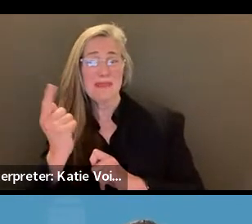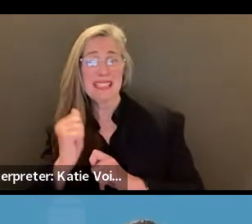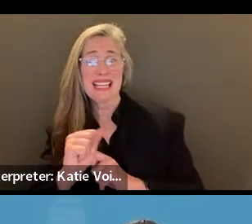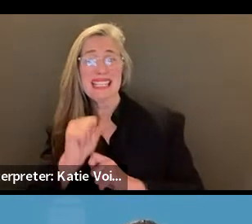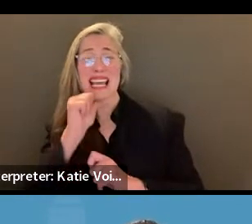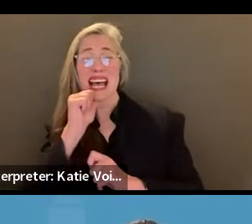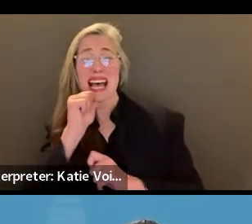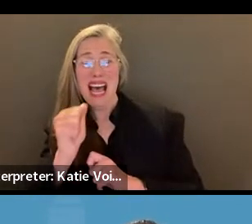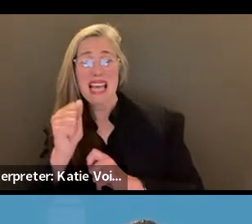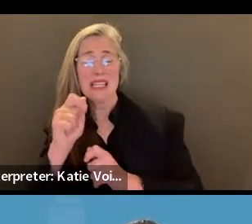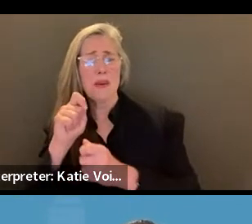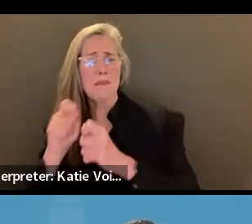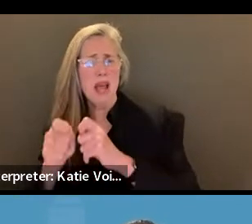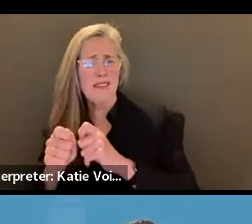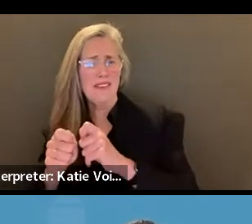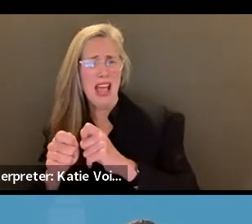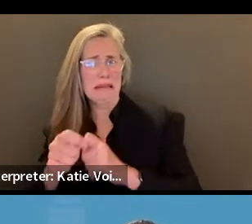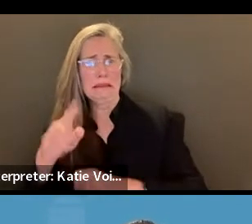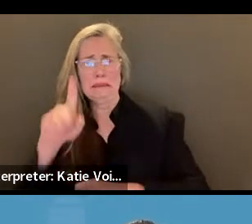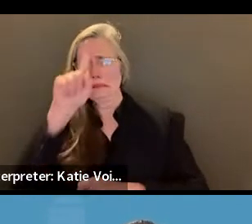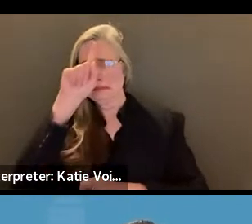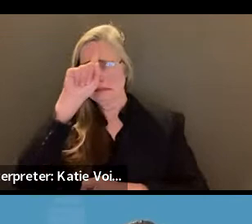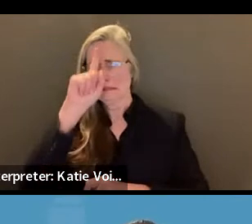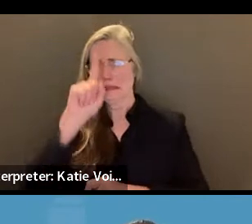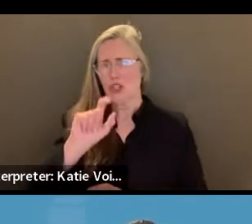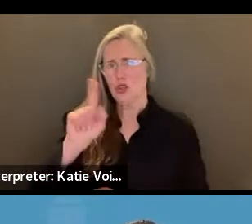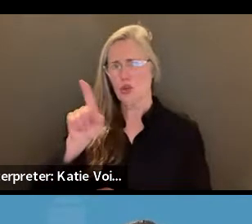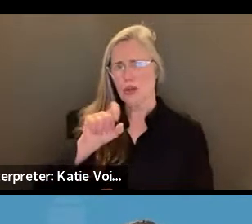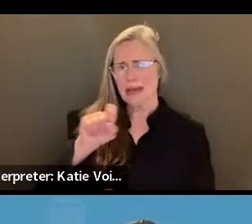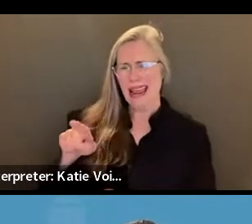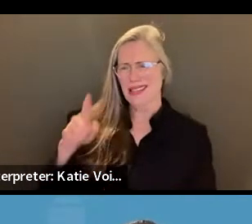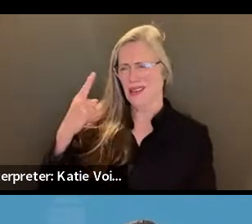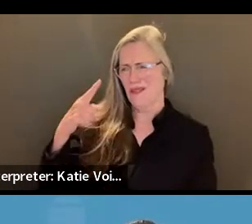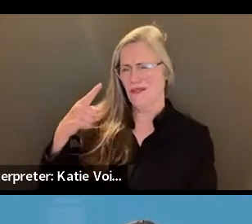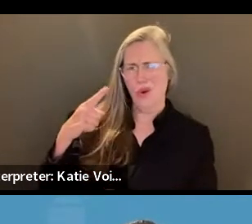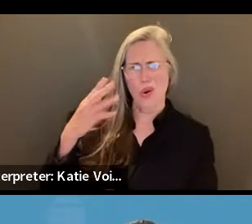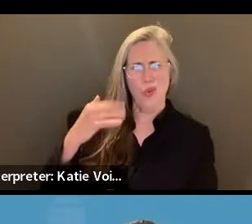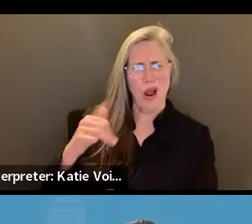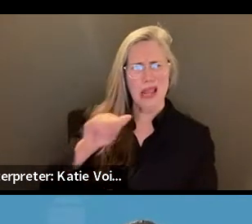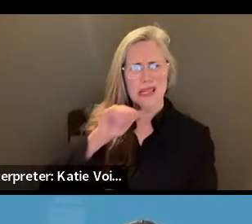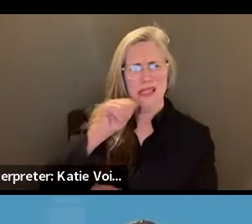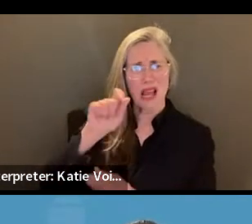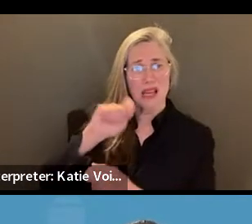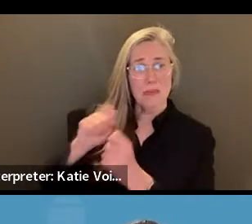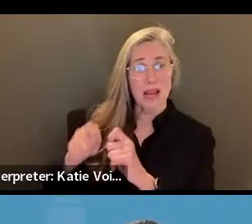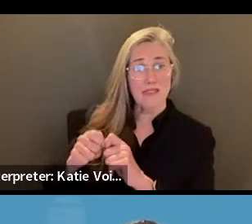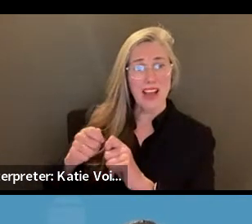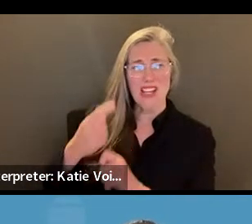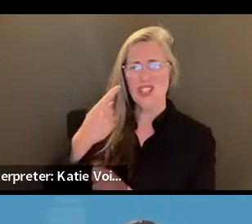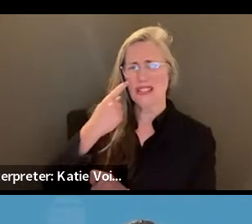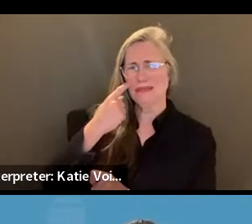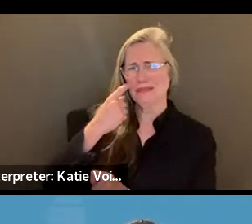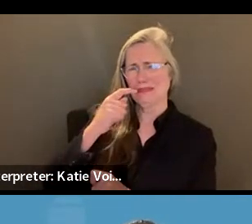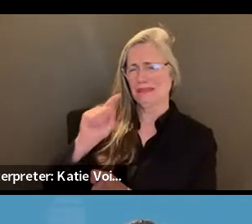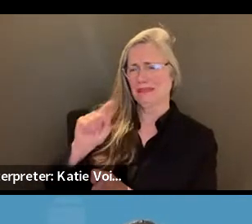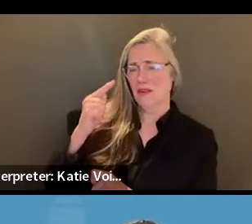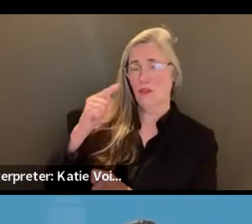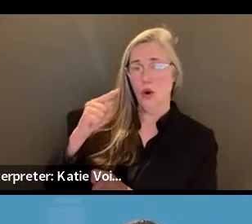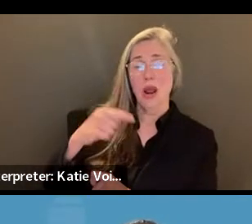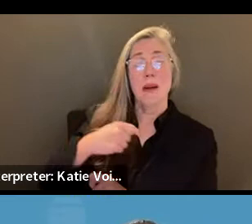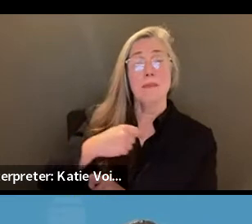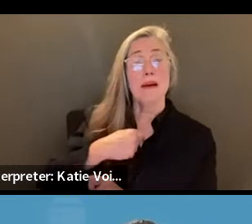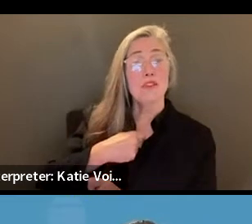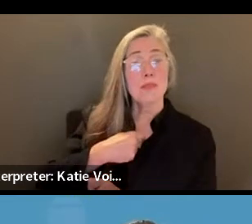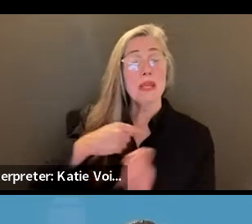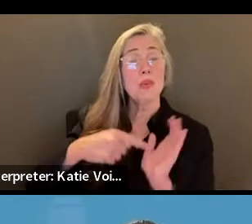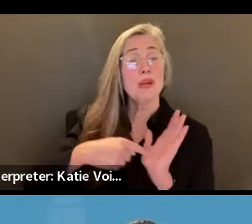probably want to ask why that's the case. You know, there's a lot of value with the audit, but for me, when I'm presenting to a